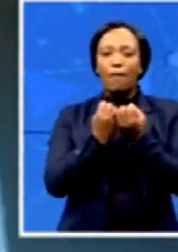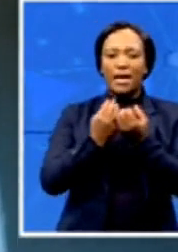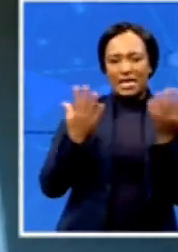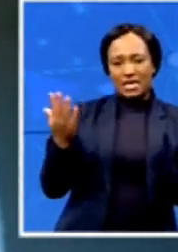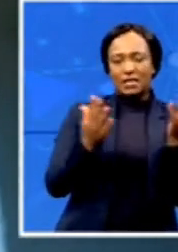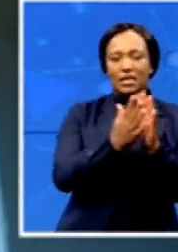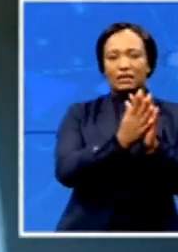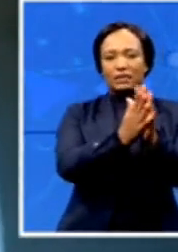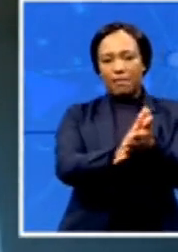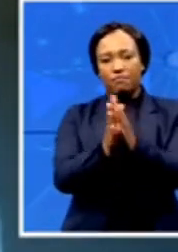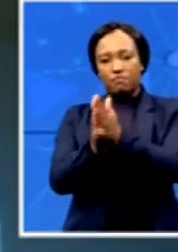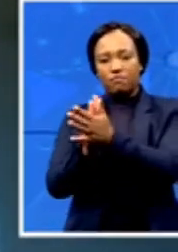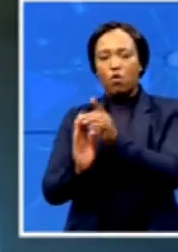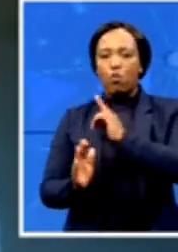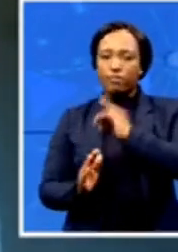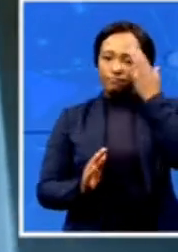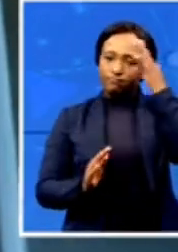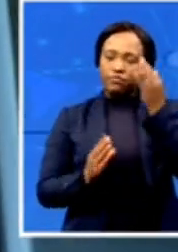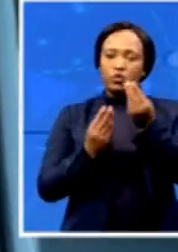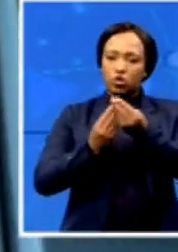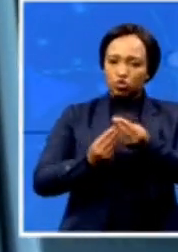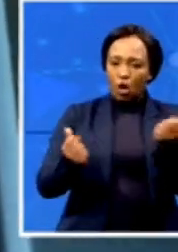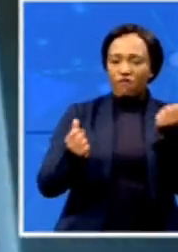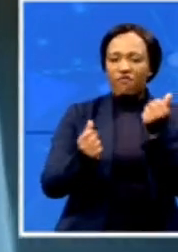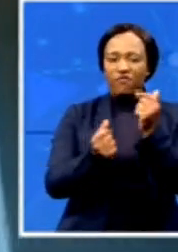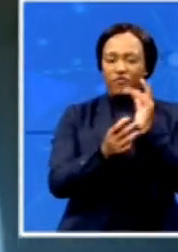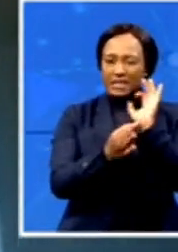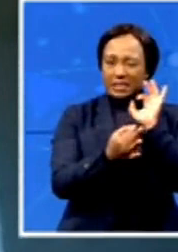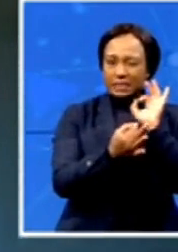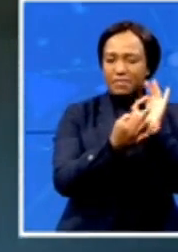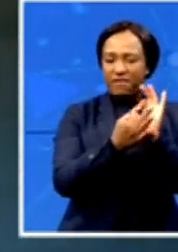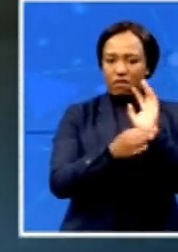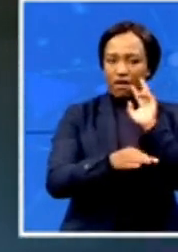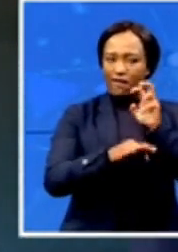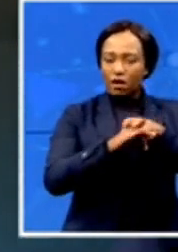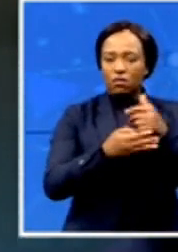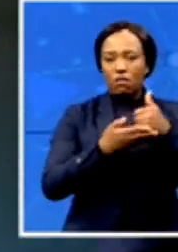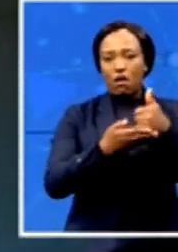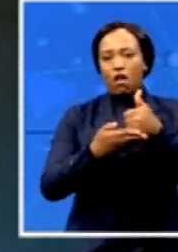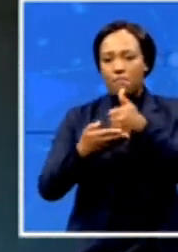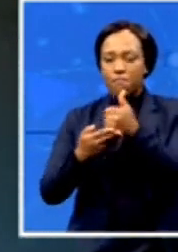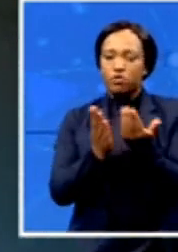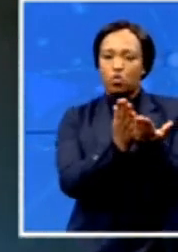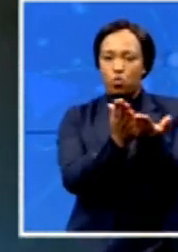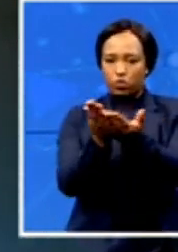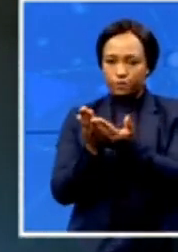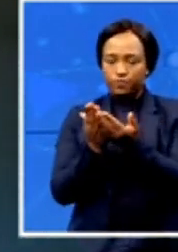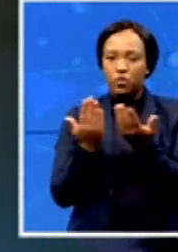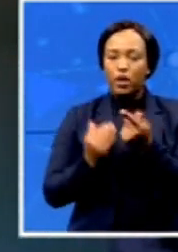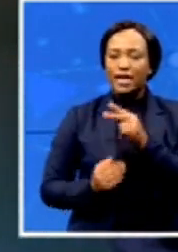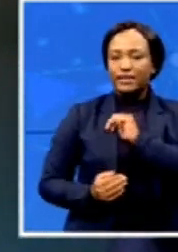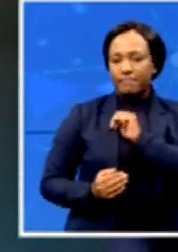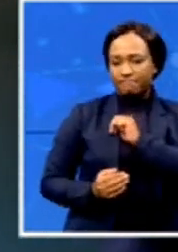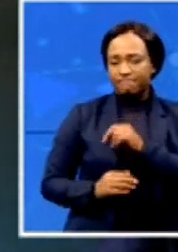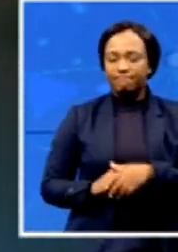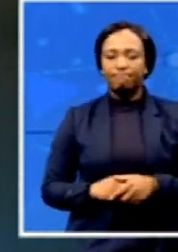address specific needs for such schools that were affected in the province of KwaZulu-Natal. I must say that this